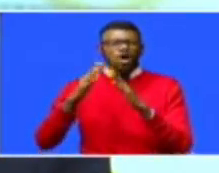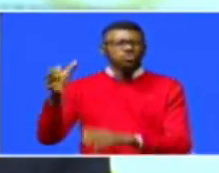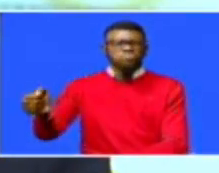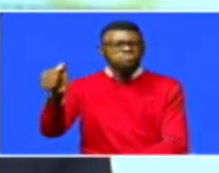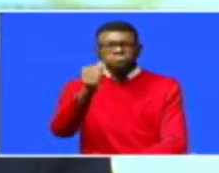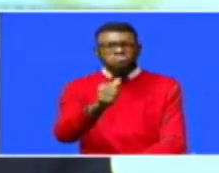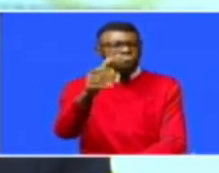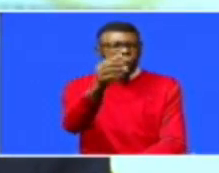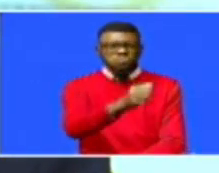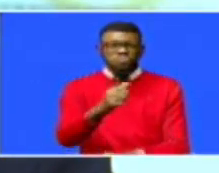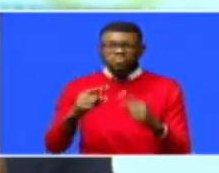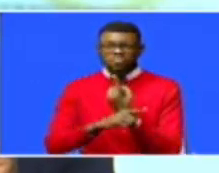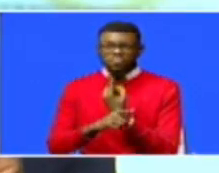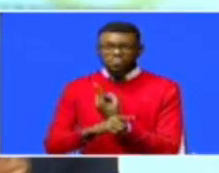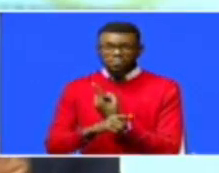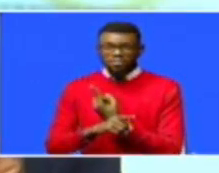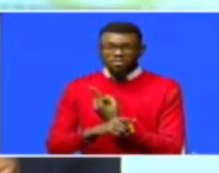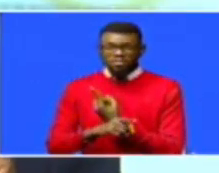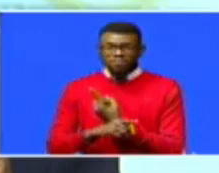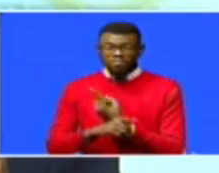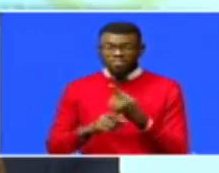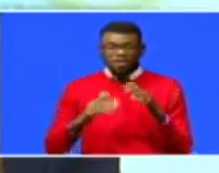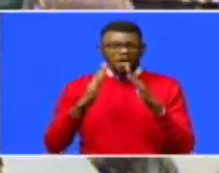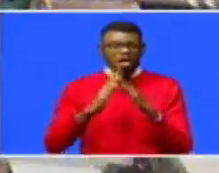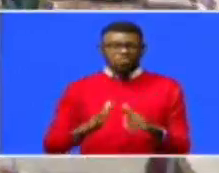these households, majorly, they are in Eastleigh.